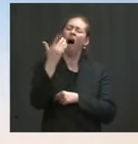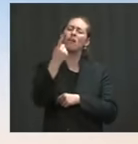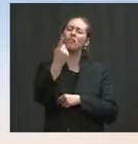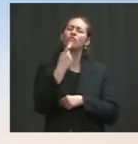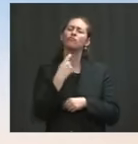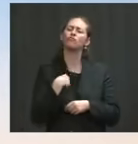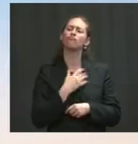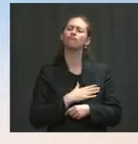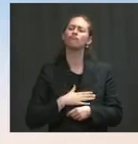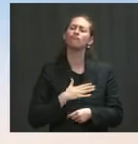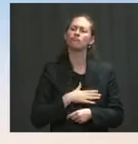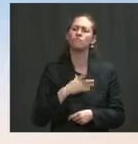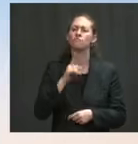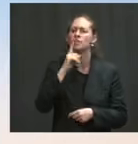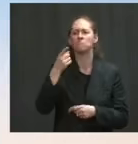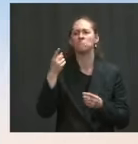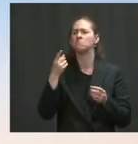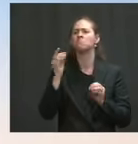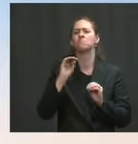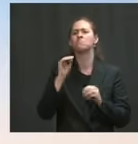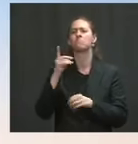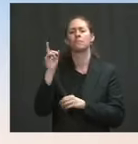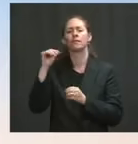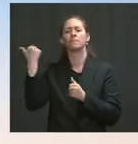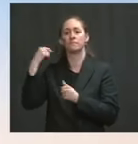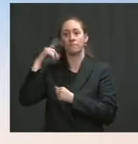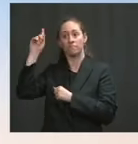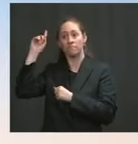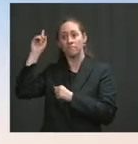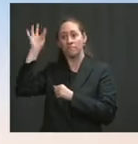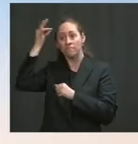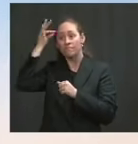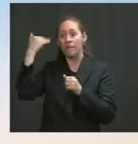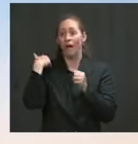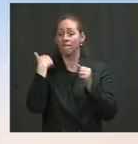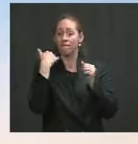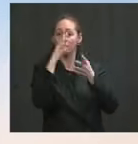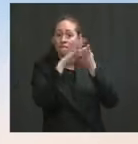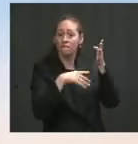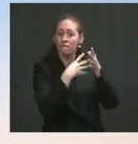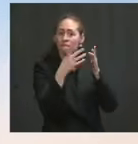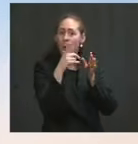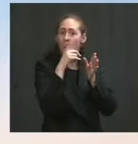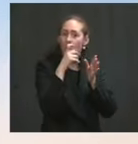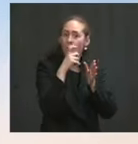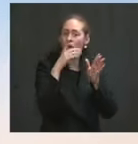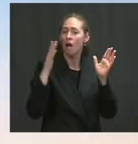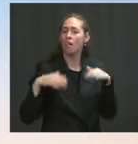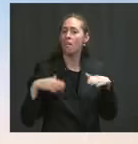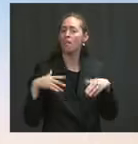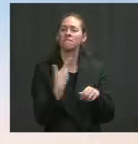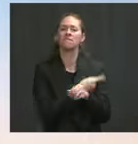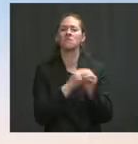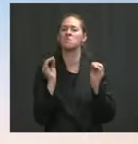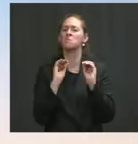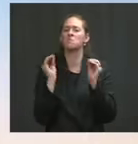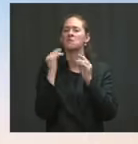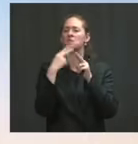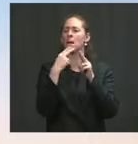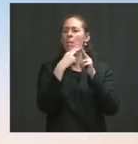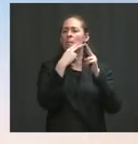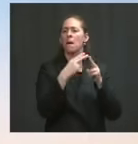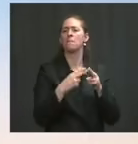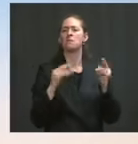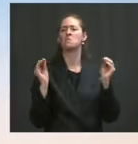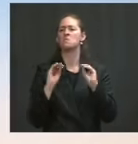who's been vaccinated. That is not our role. We don't maintain a database along those lines, and we have no plans to.